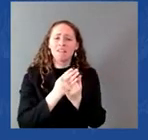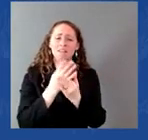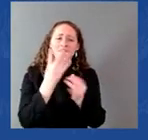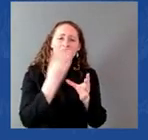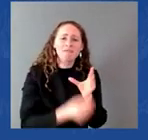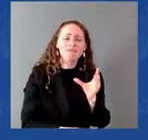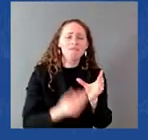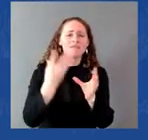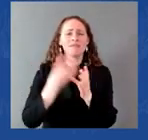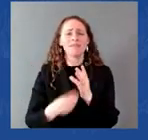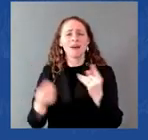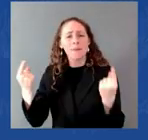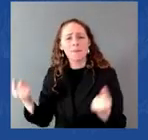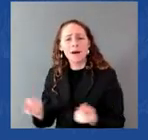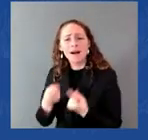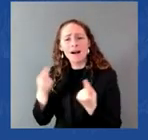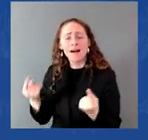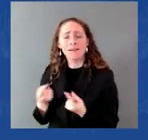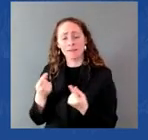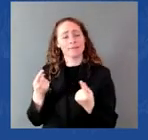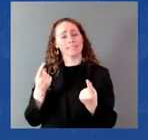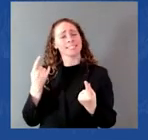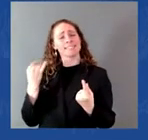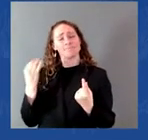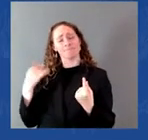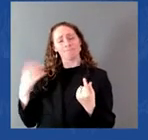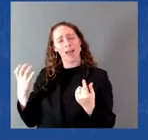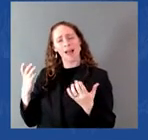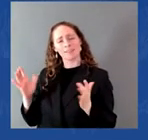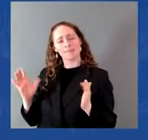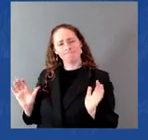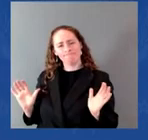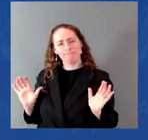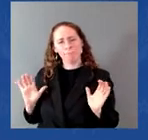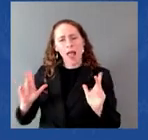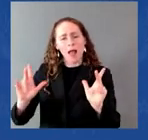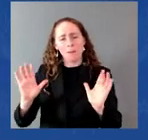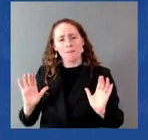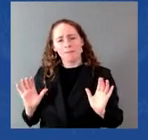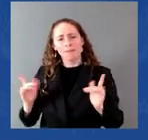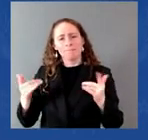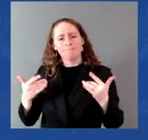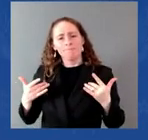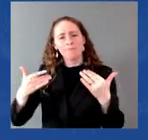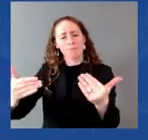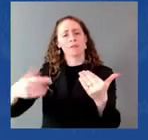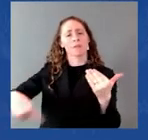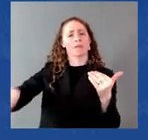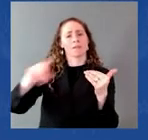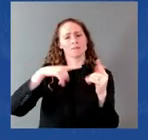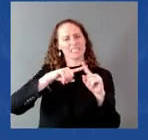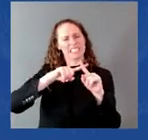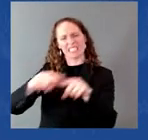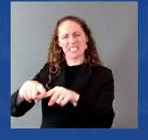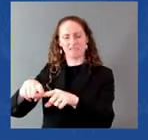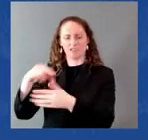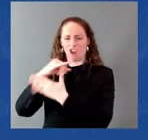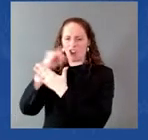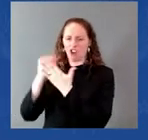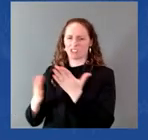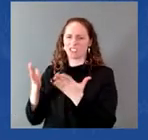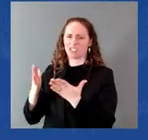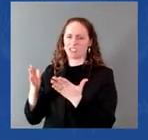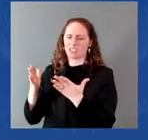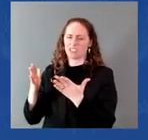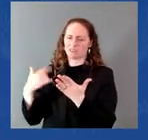important. The search for greater meaning in our lives and the lives of the nation, we've seen the power of art in every form to